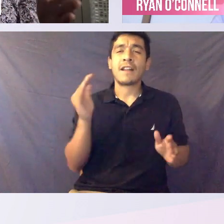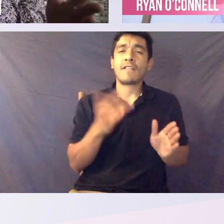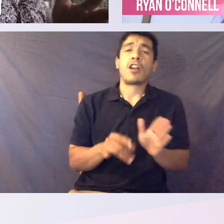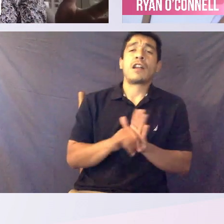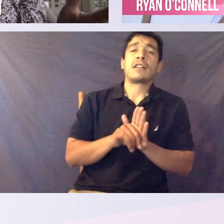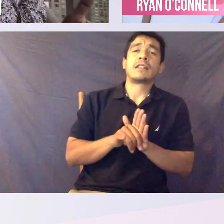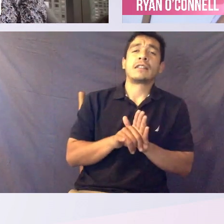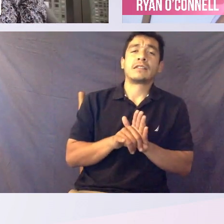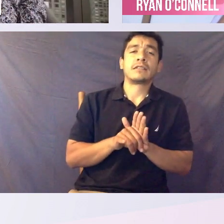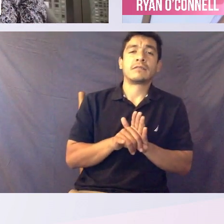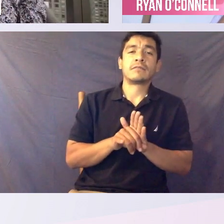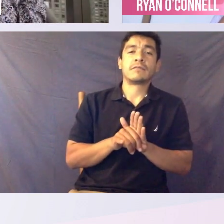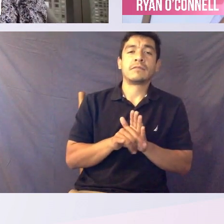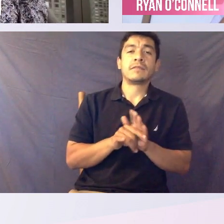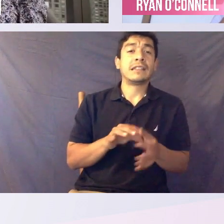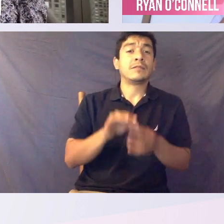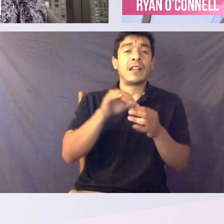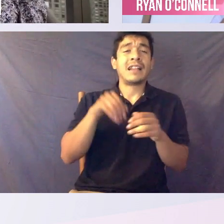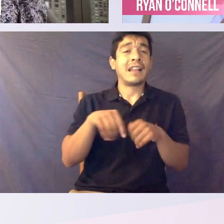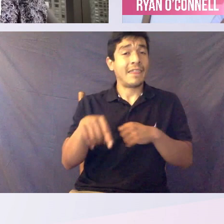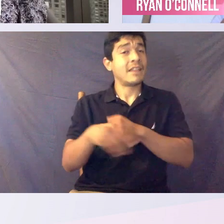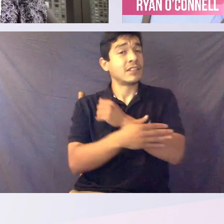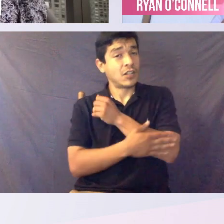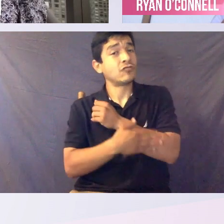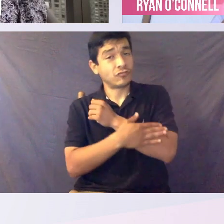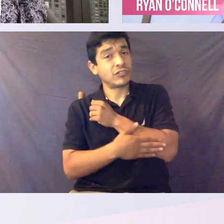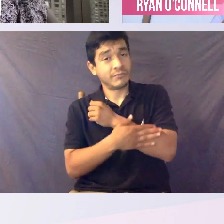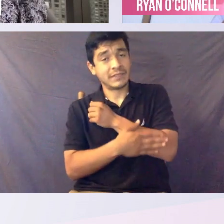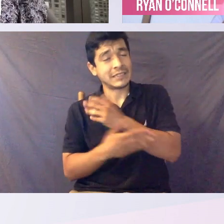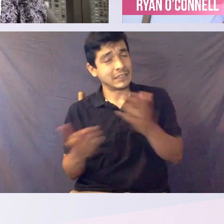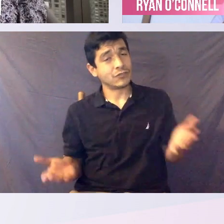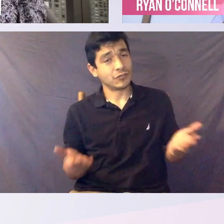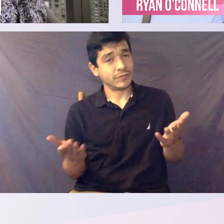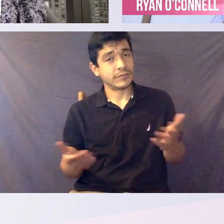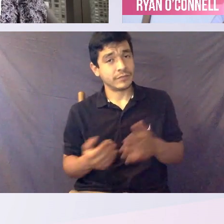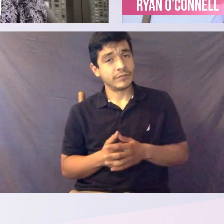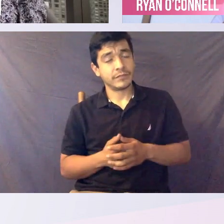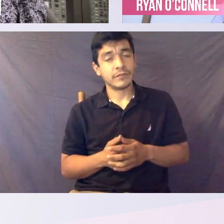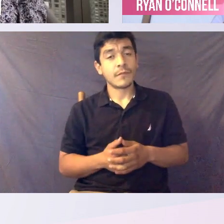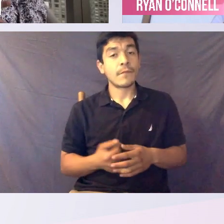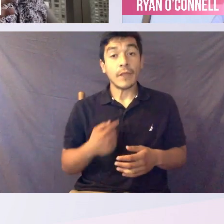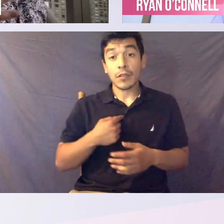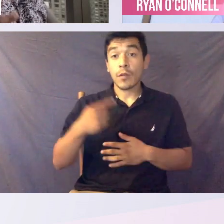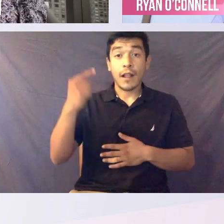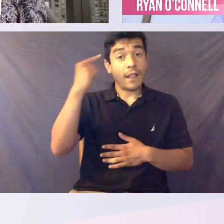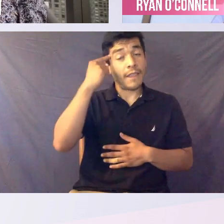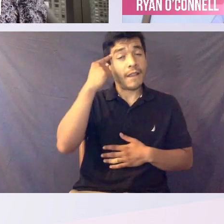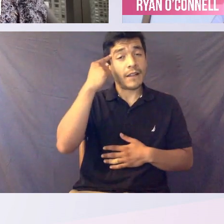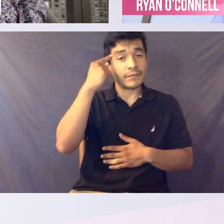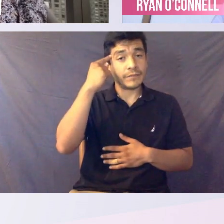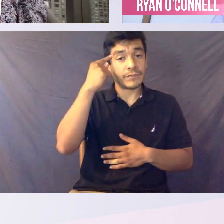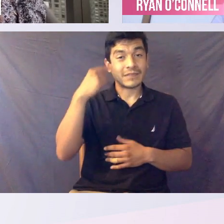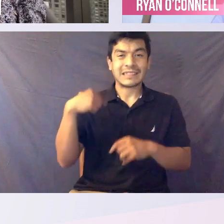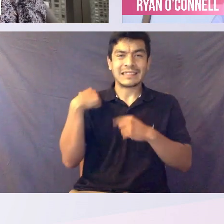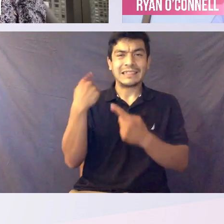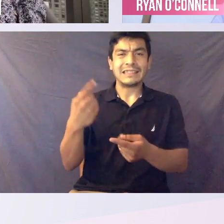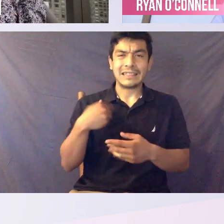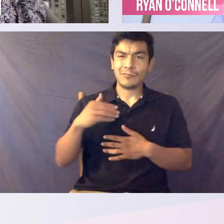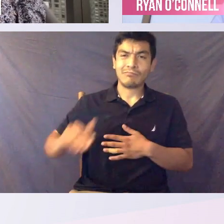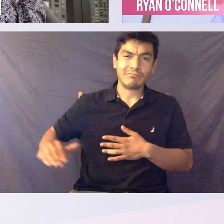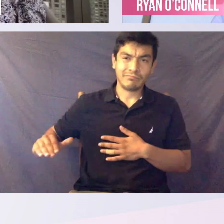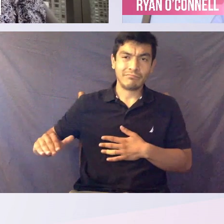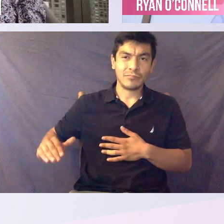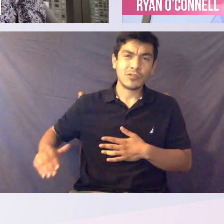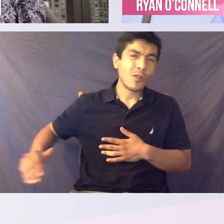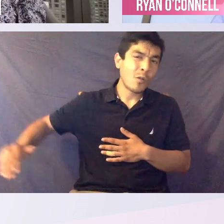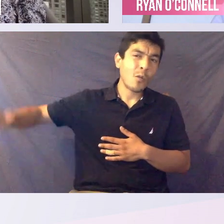particularly in this country. And so I think, you know, since I was a boy, especially someone who grew